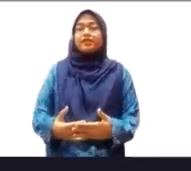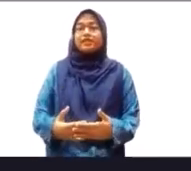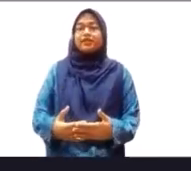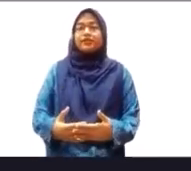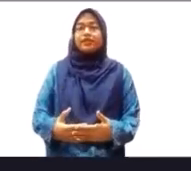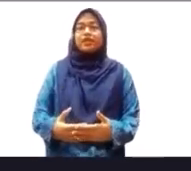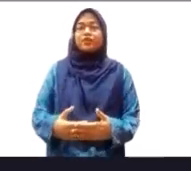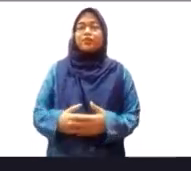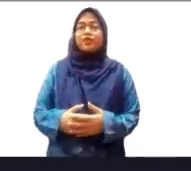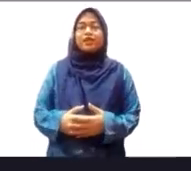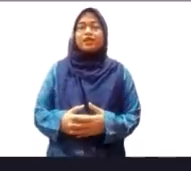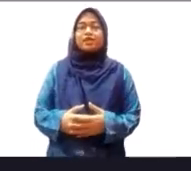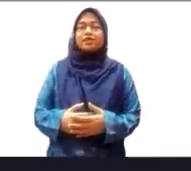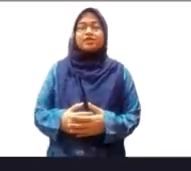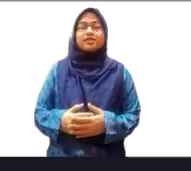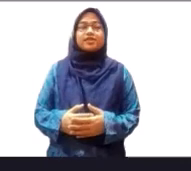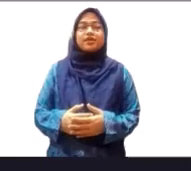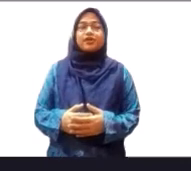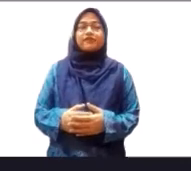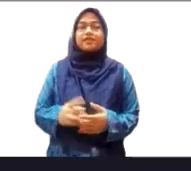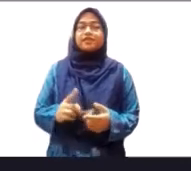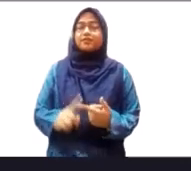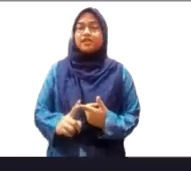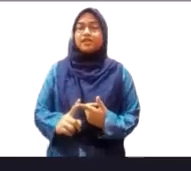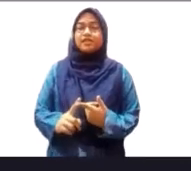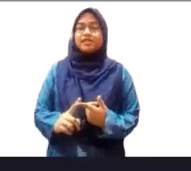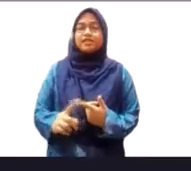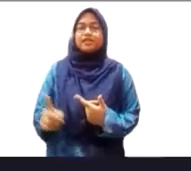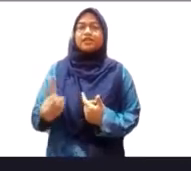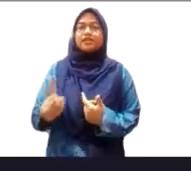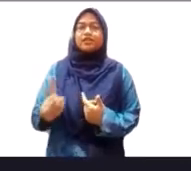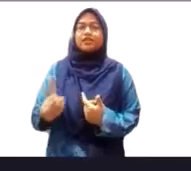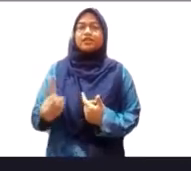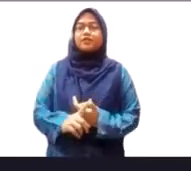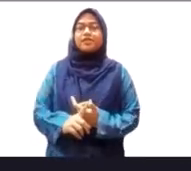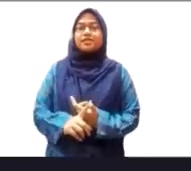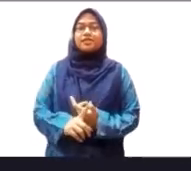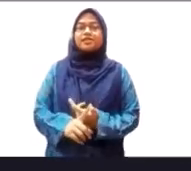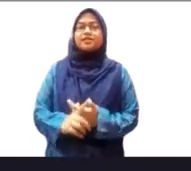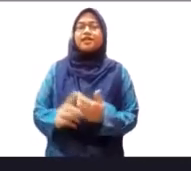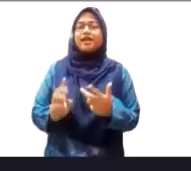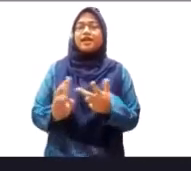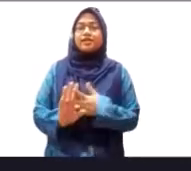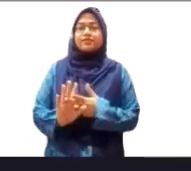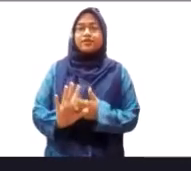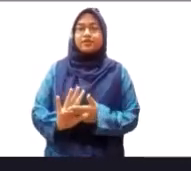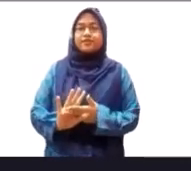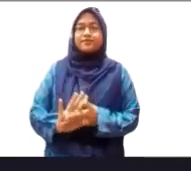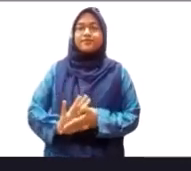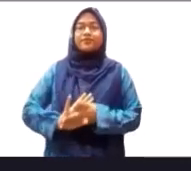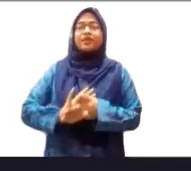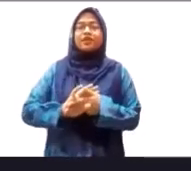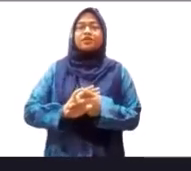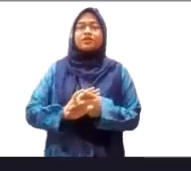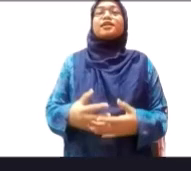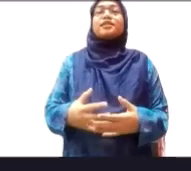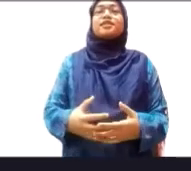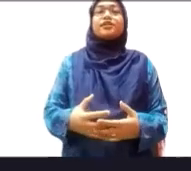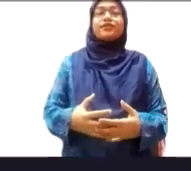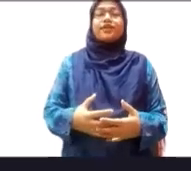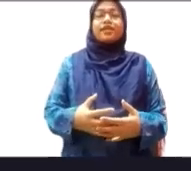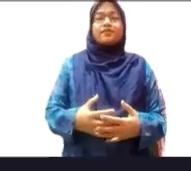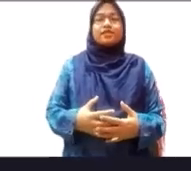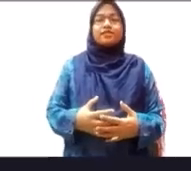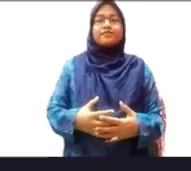cognitive learning theory, which consists of stimulus, cognitive processes, and response. So